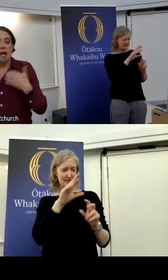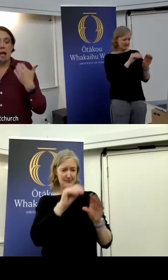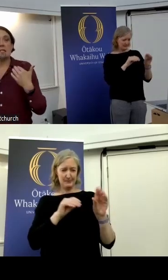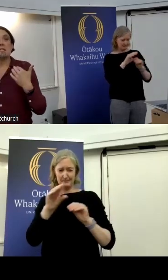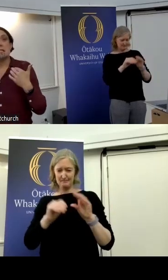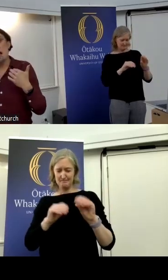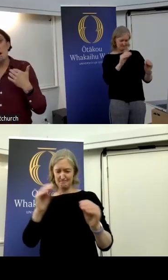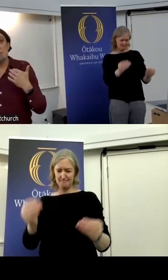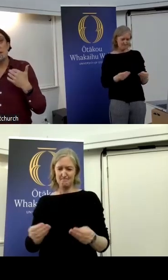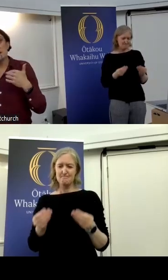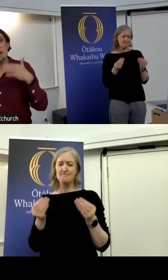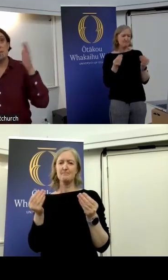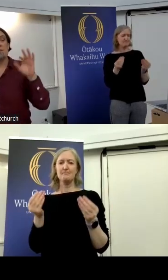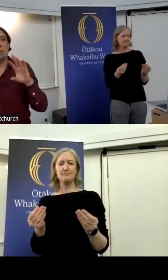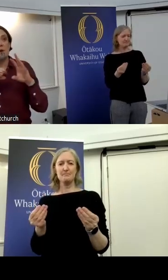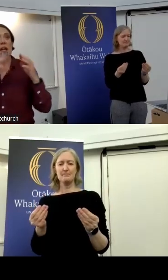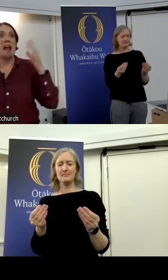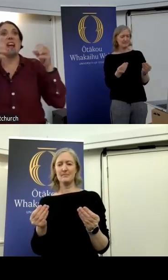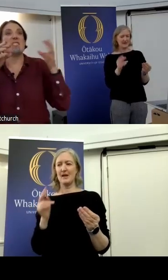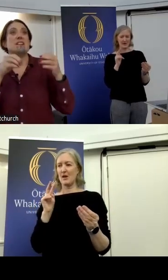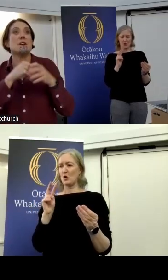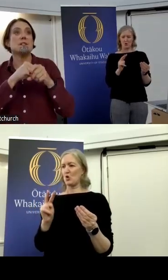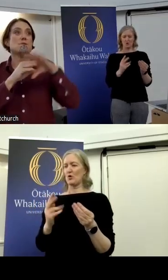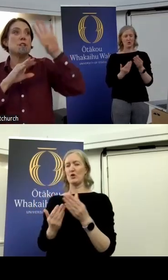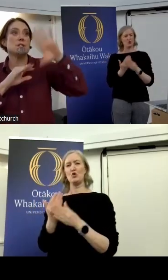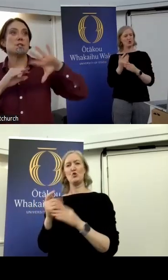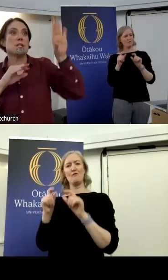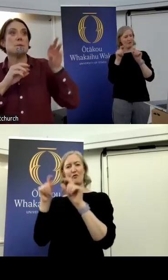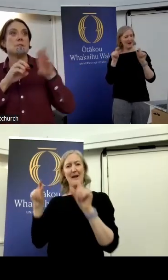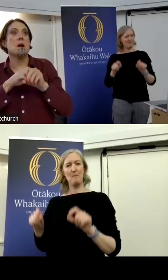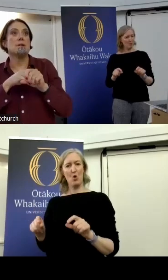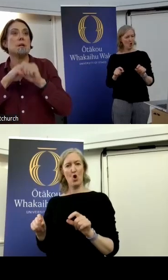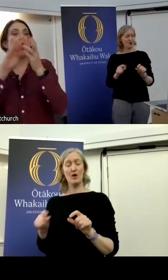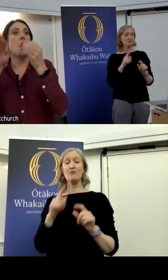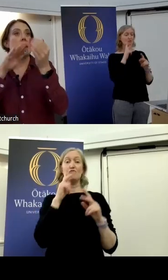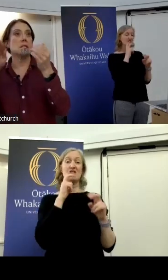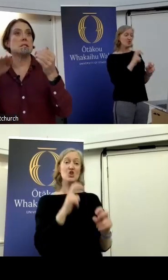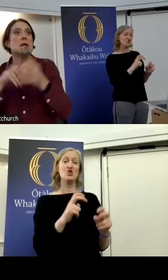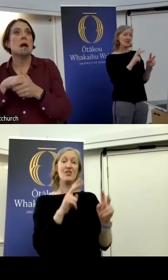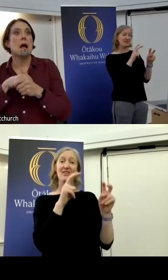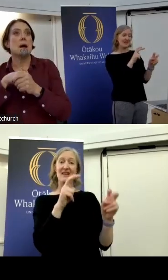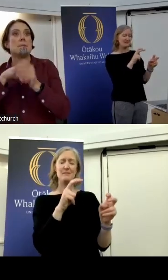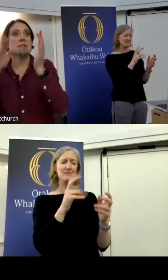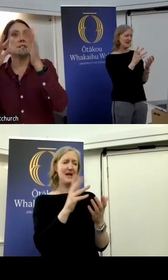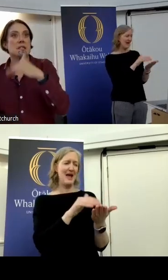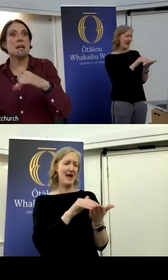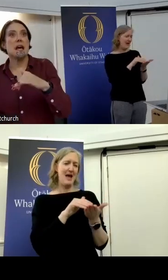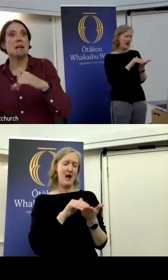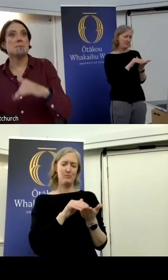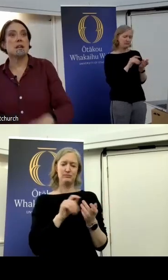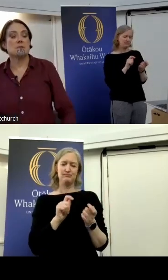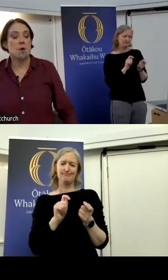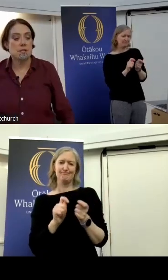looked at the adapted framework, and actually those research themes kind of really guided